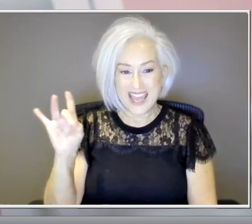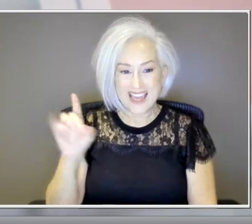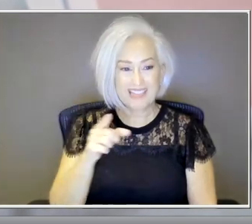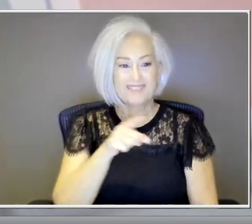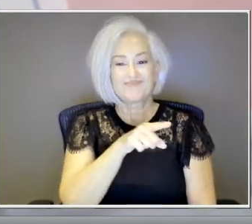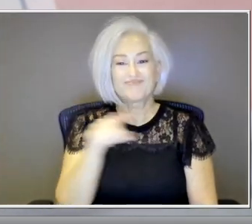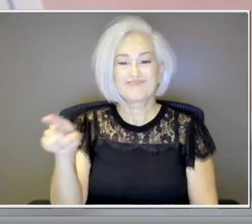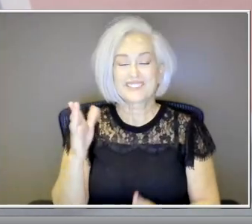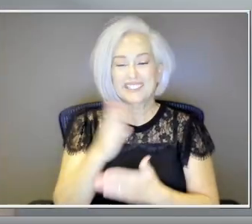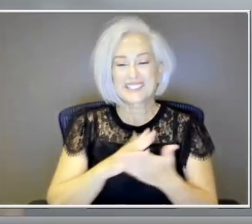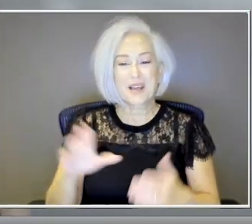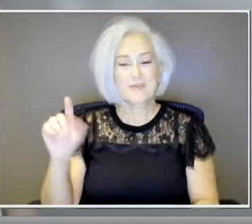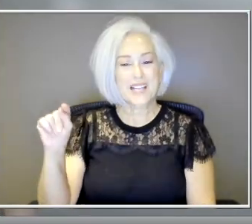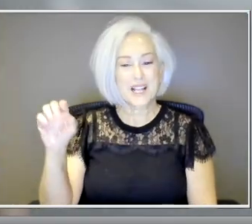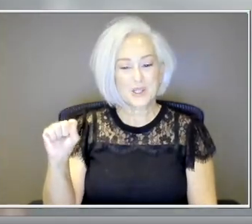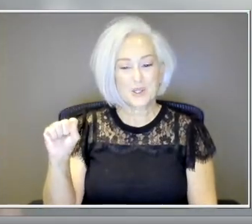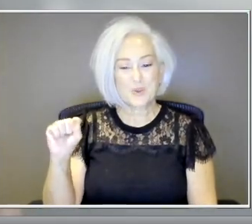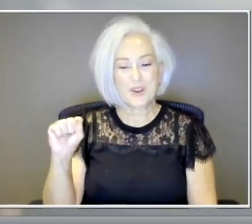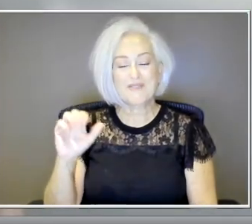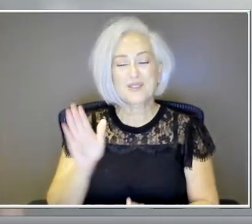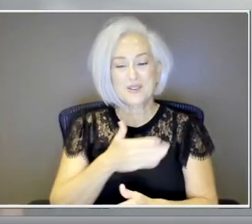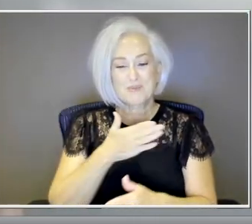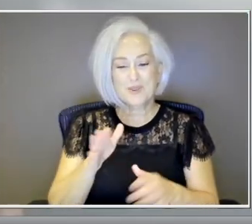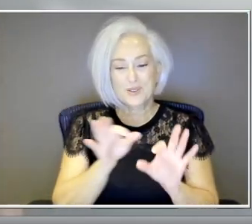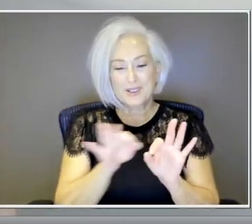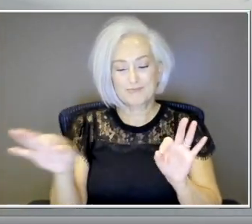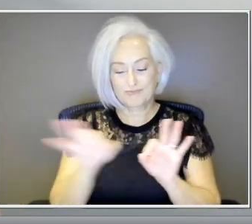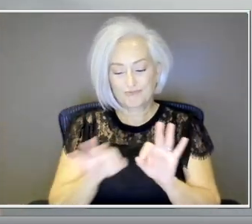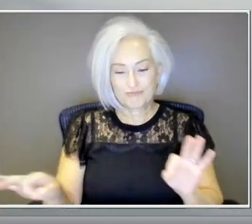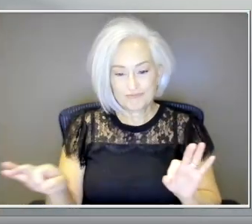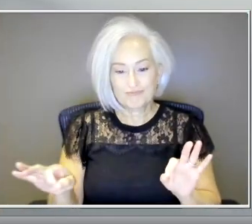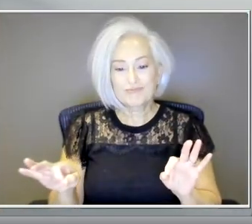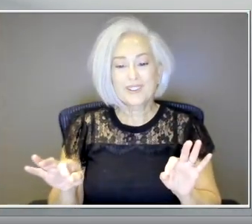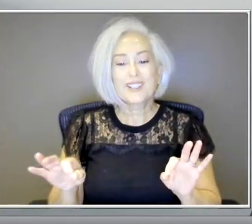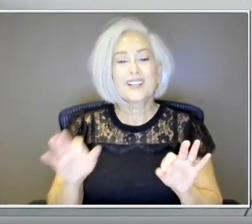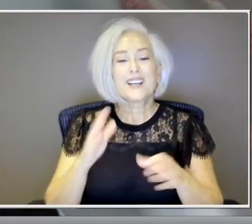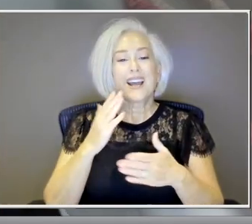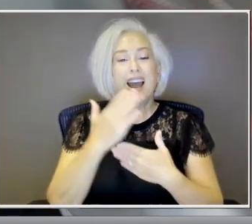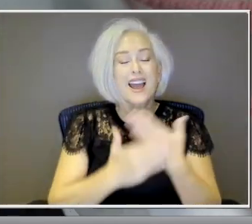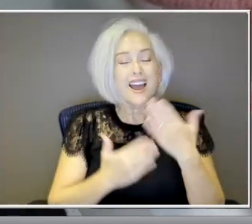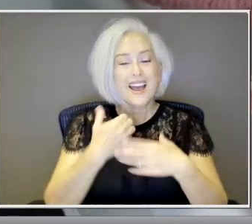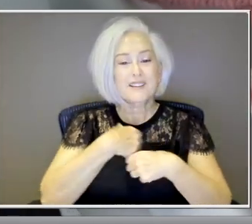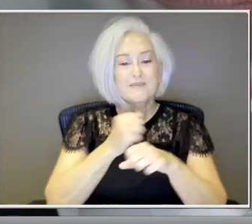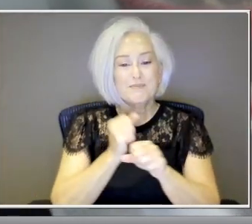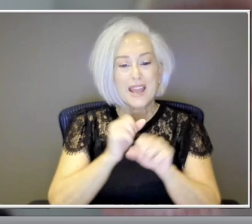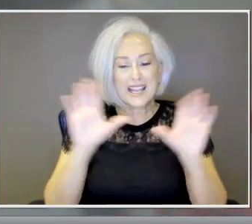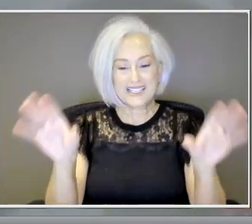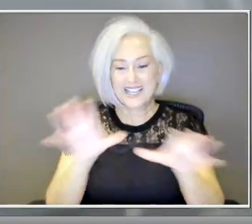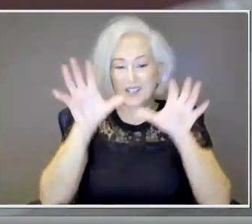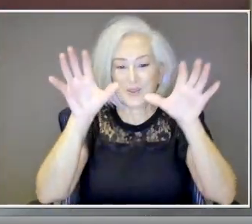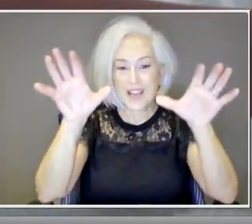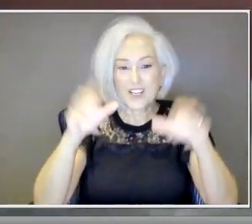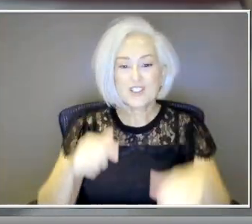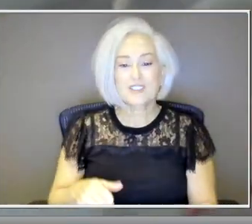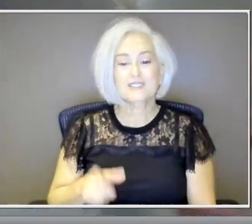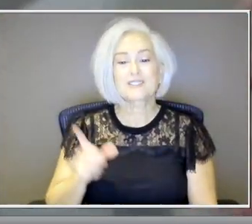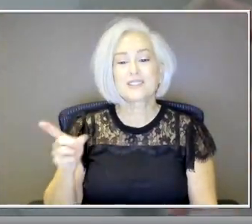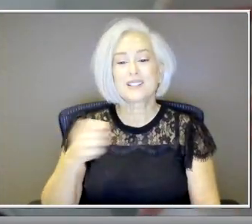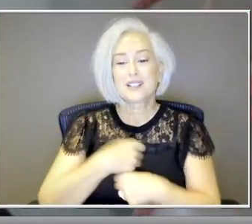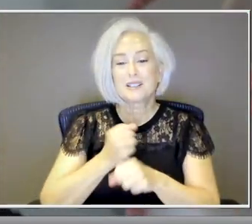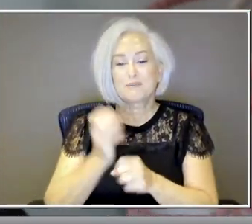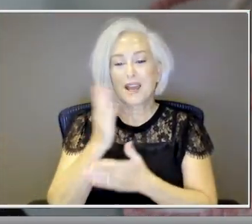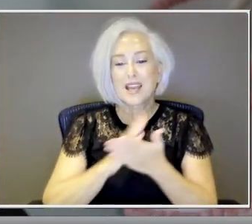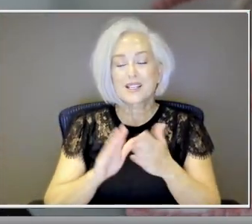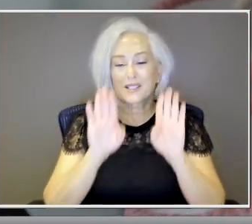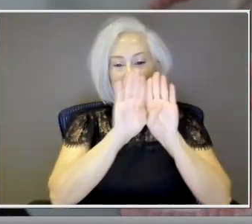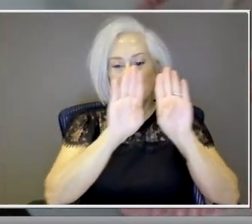Swift fan. With the handmade decorations and carefully picked out color scheme. I made some wall